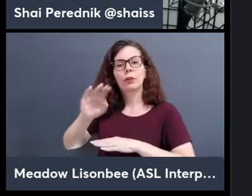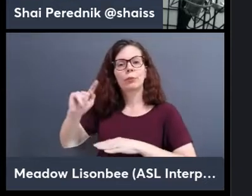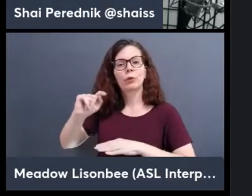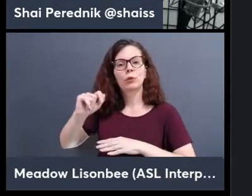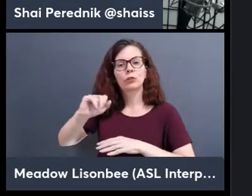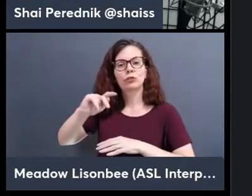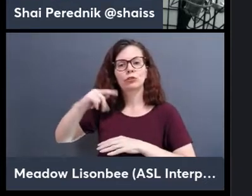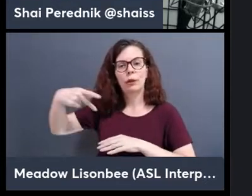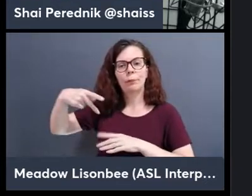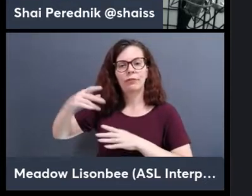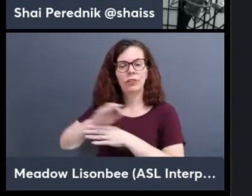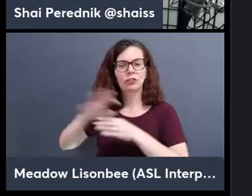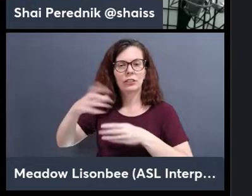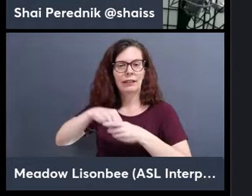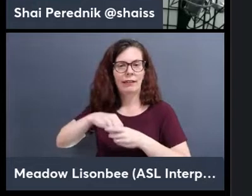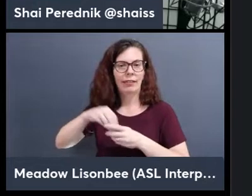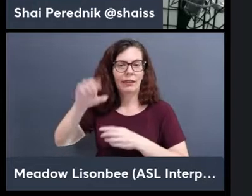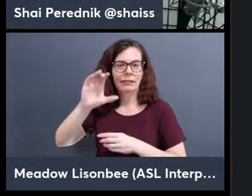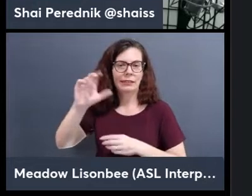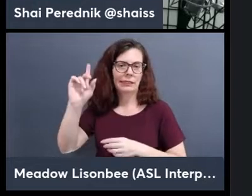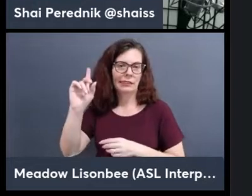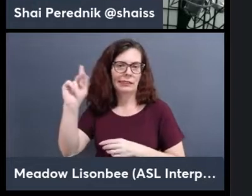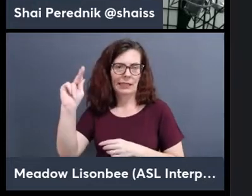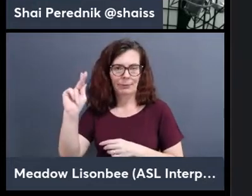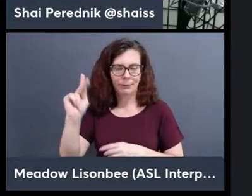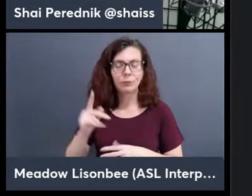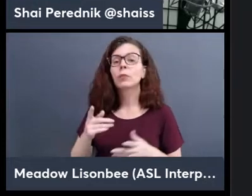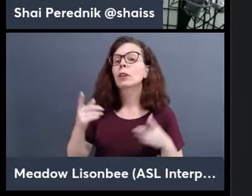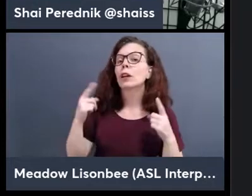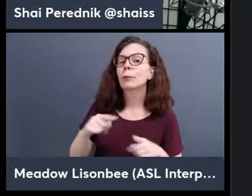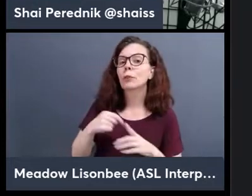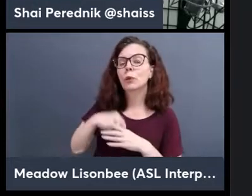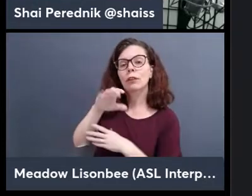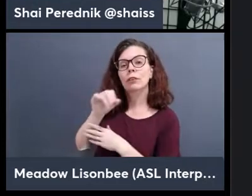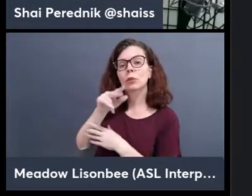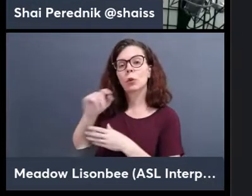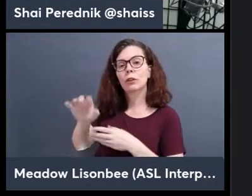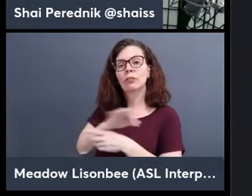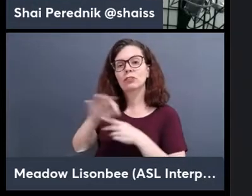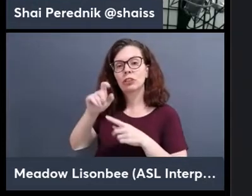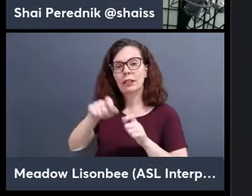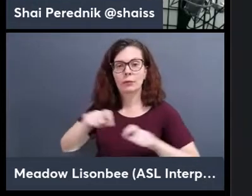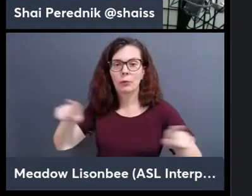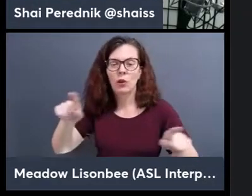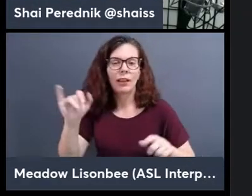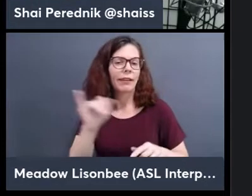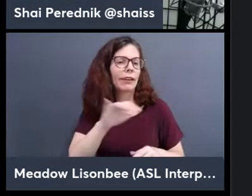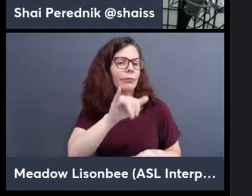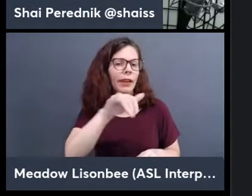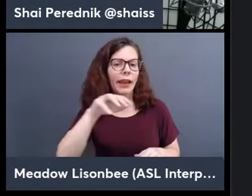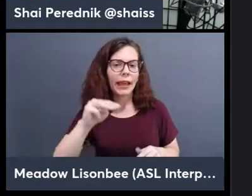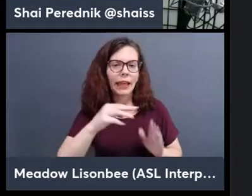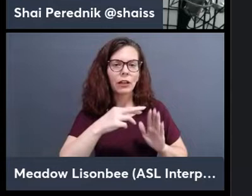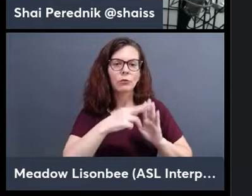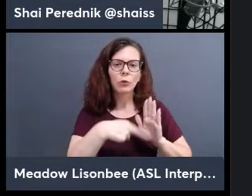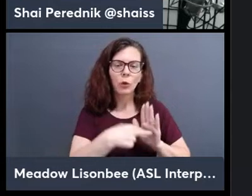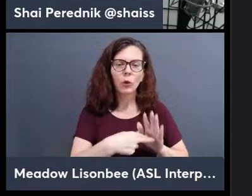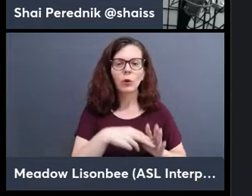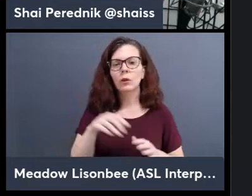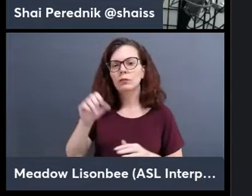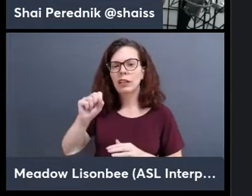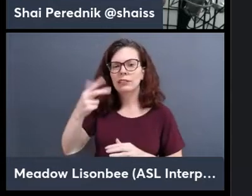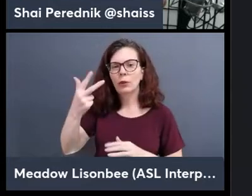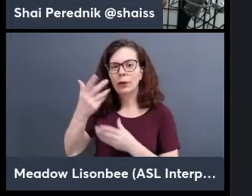Kit. So what will also happen is there's some core functionality that needs to be deployed. So that's things like the IAM role, that's the S3 bucket and the